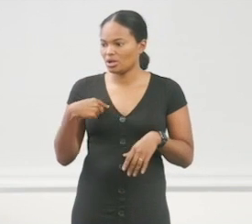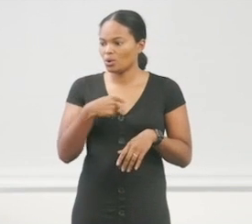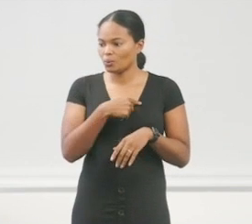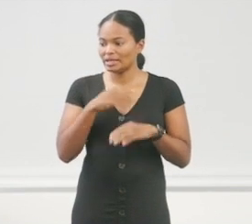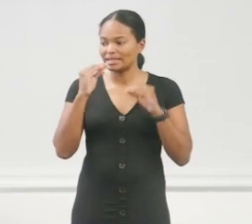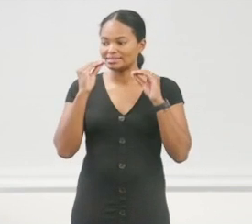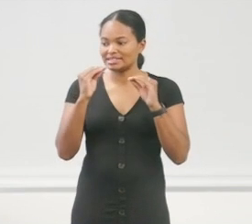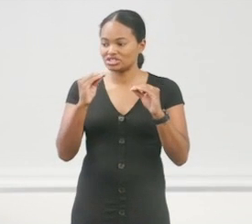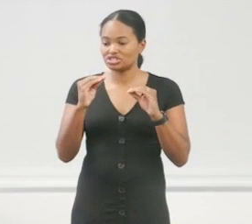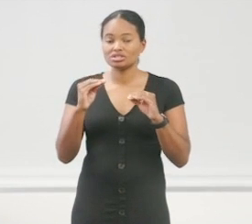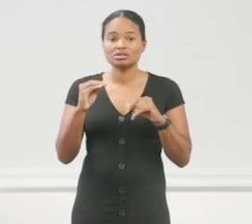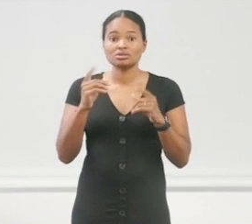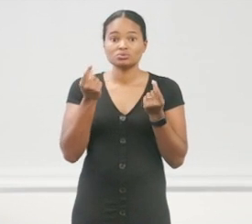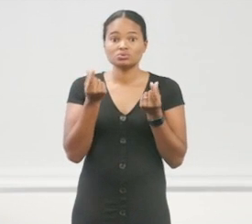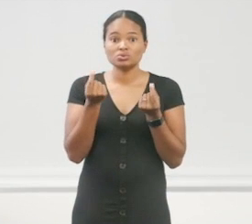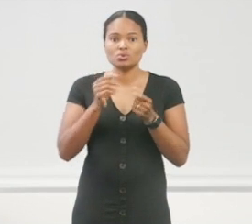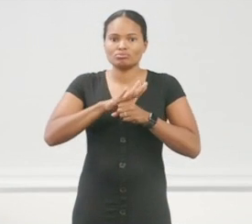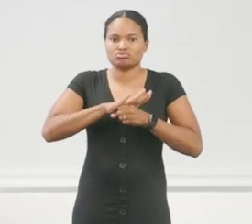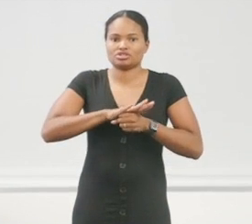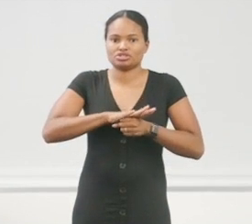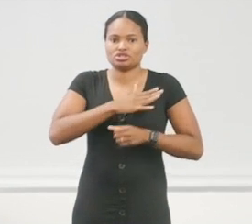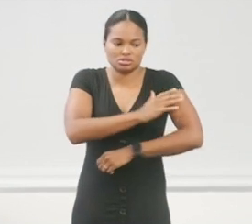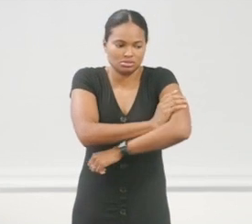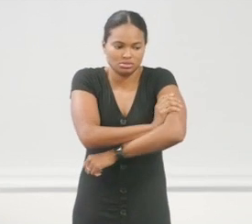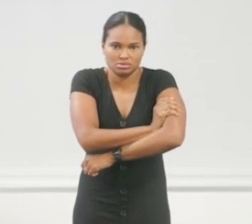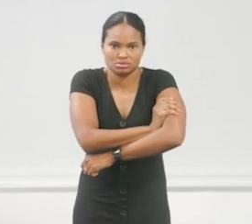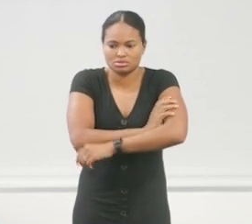put pressure. I started thinking about that.